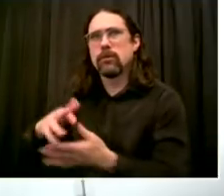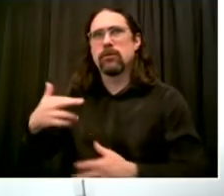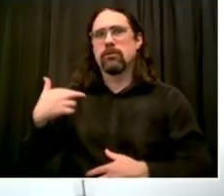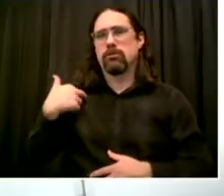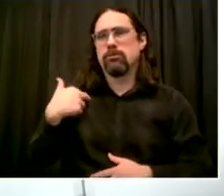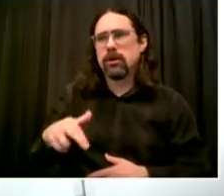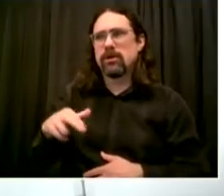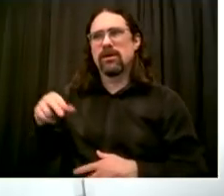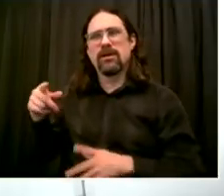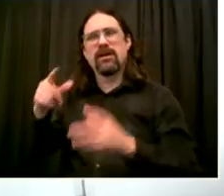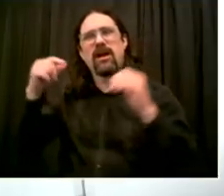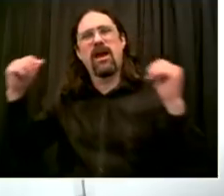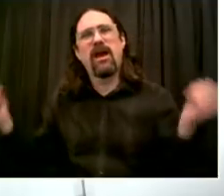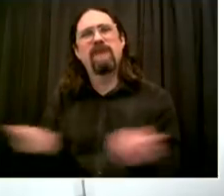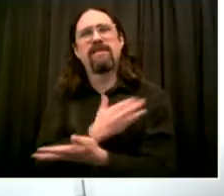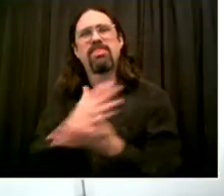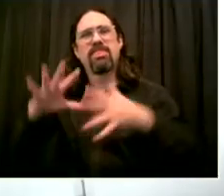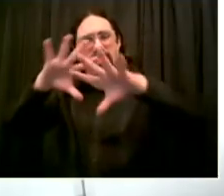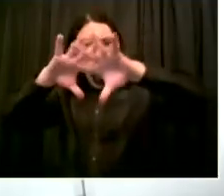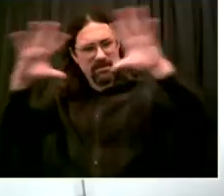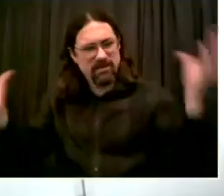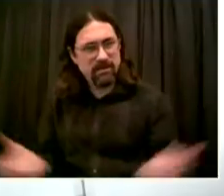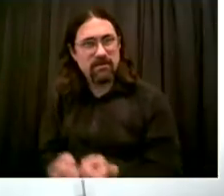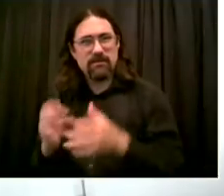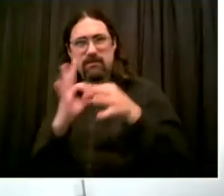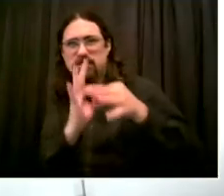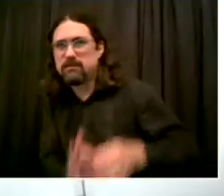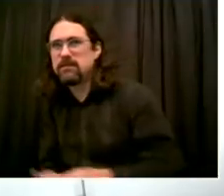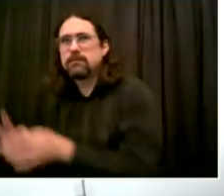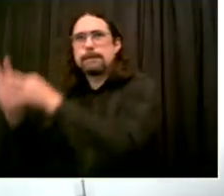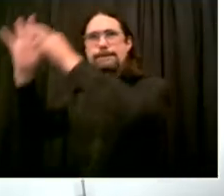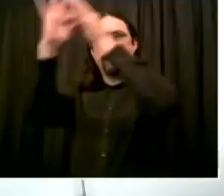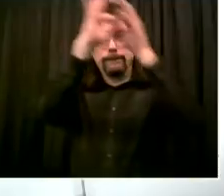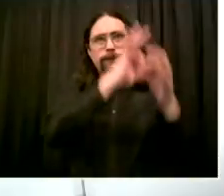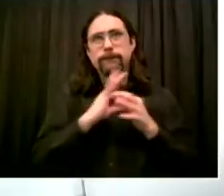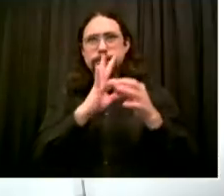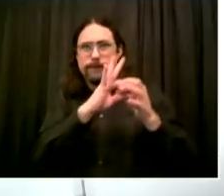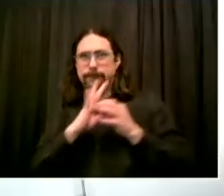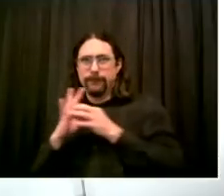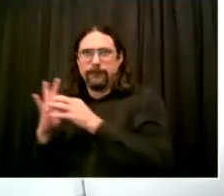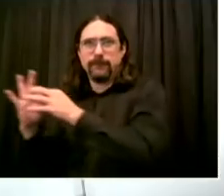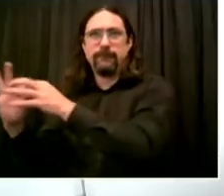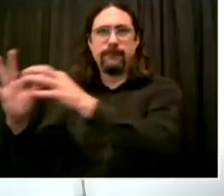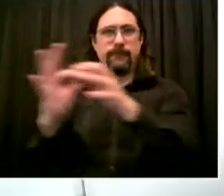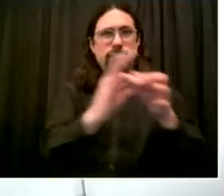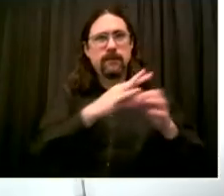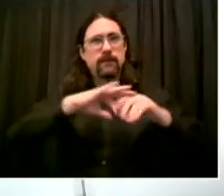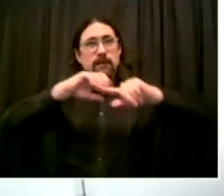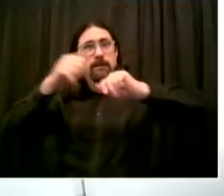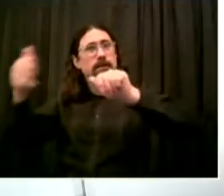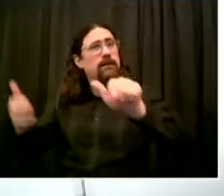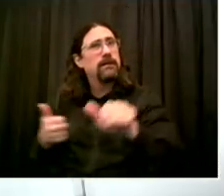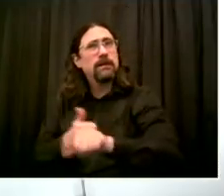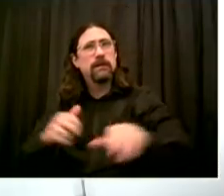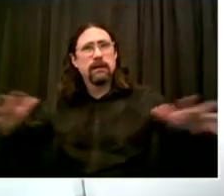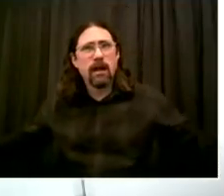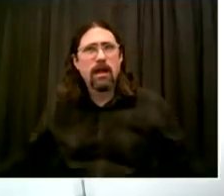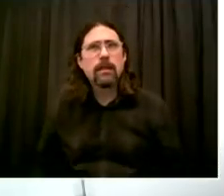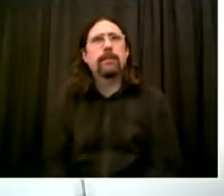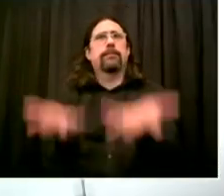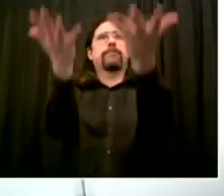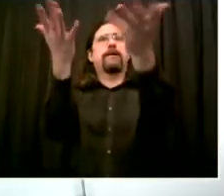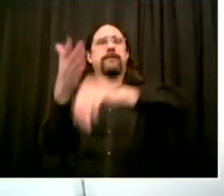our neighborhoods and are best suited to not only stop problems before they start, but also encourage residents to